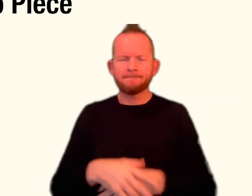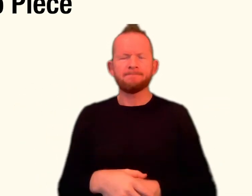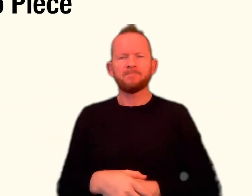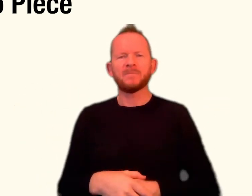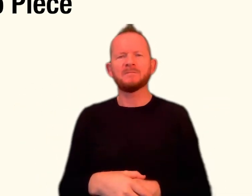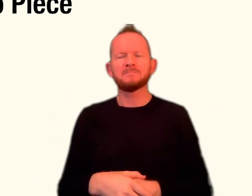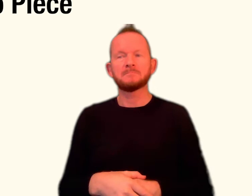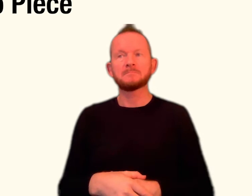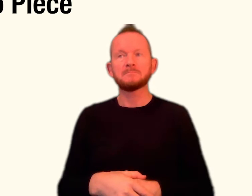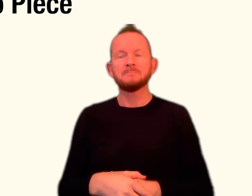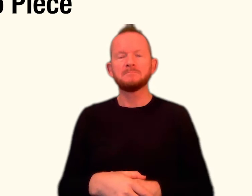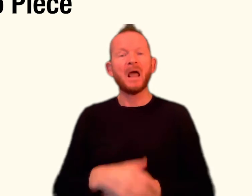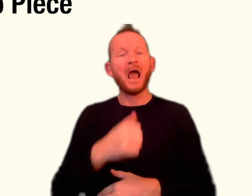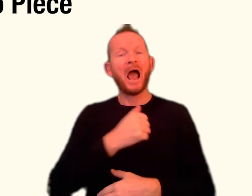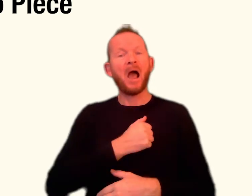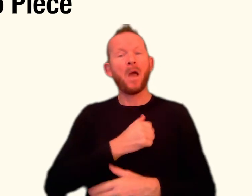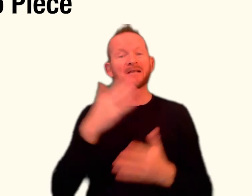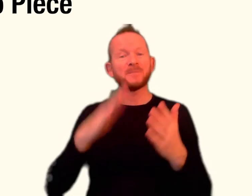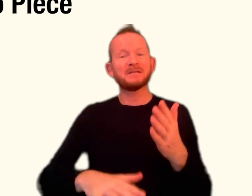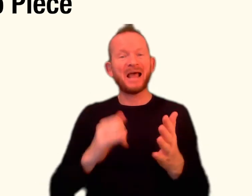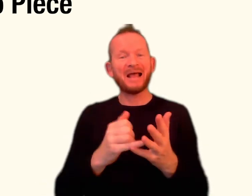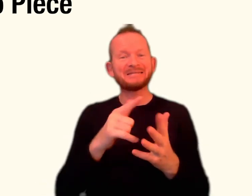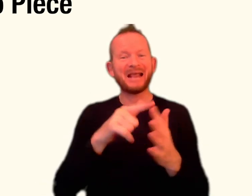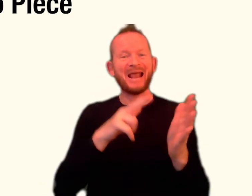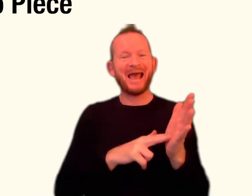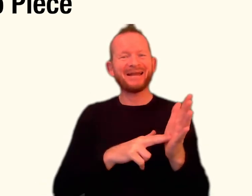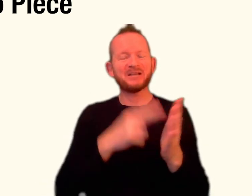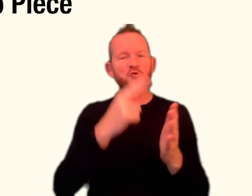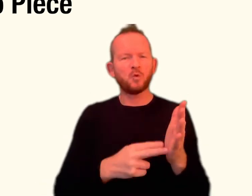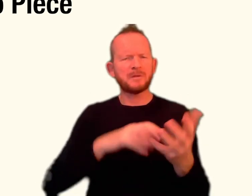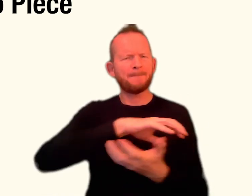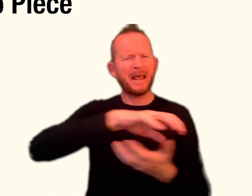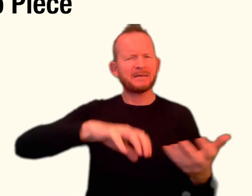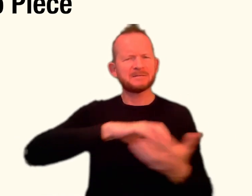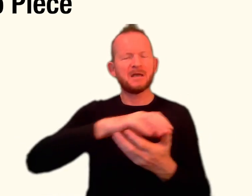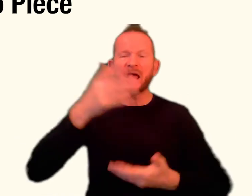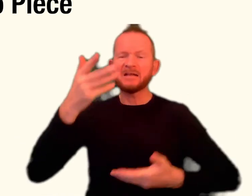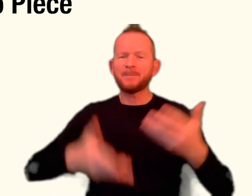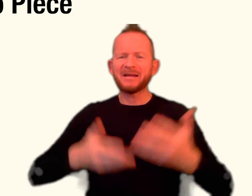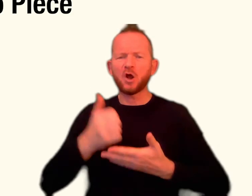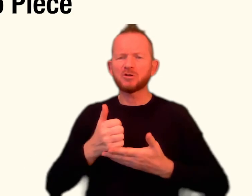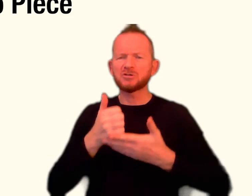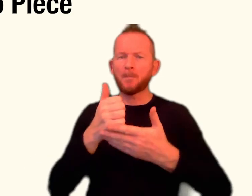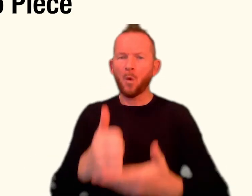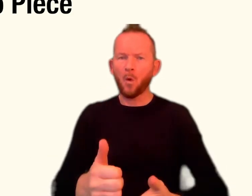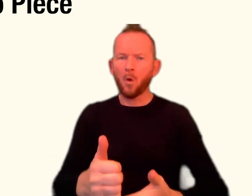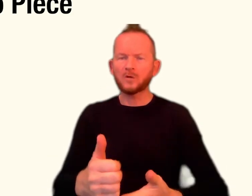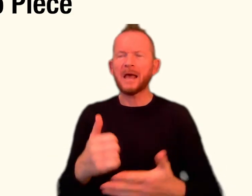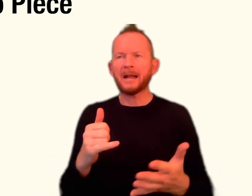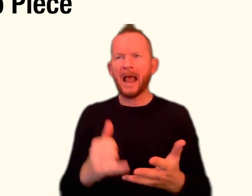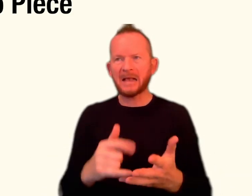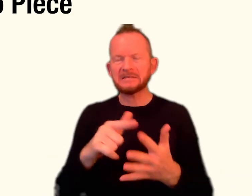Our experience of SEN in schools was very mixed. It completely depended on the support and the